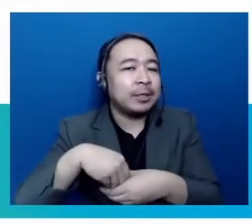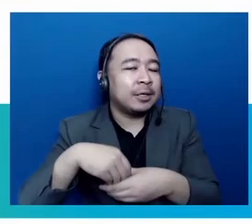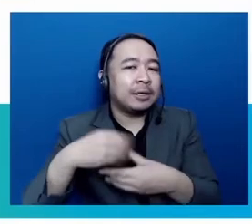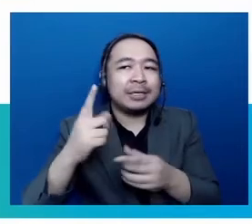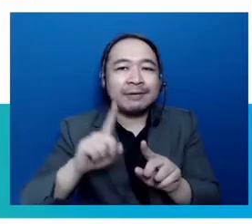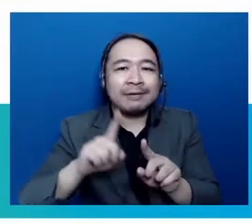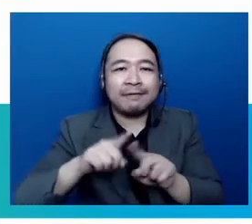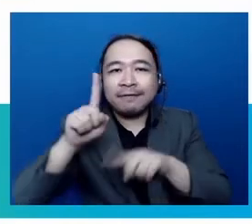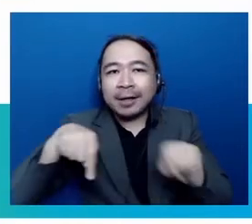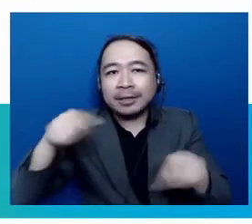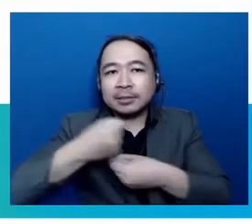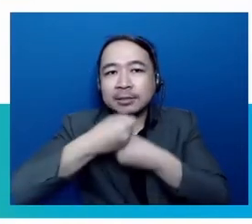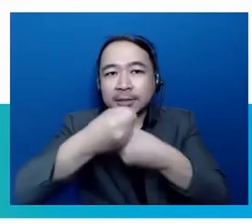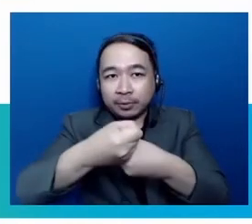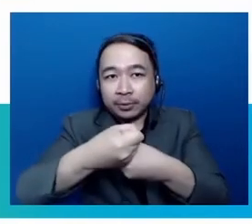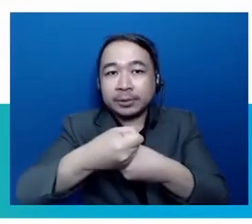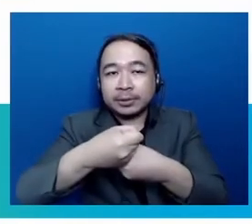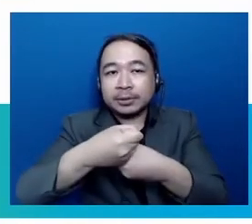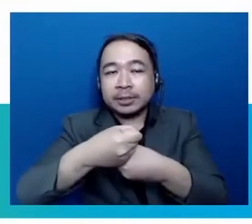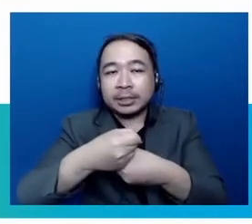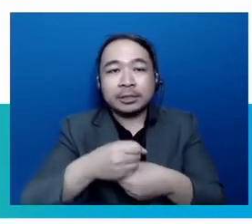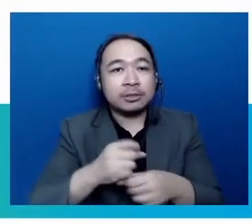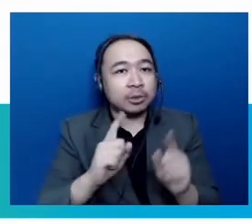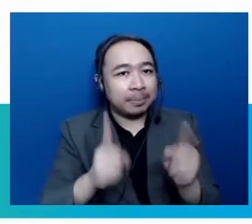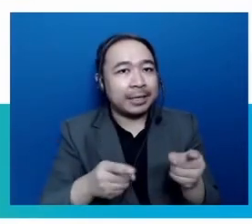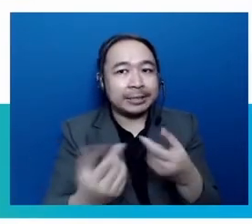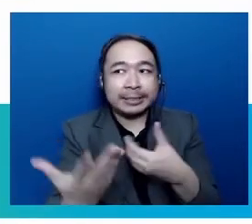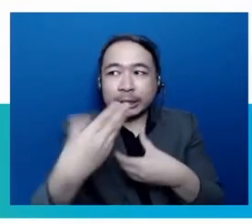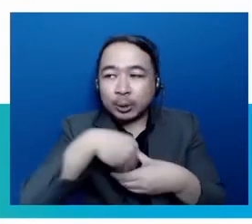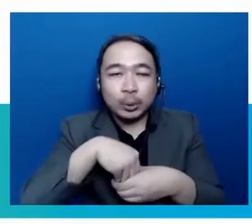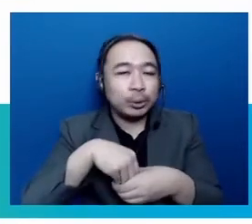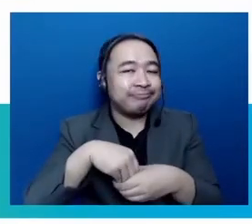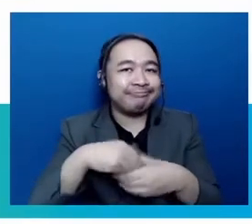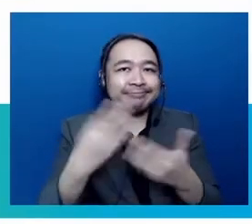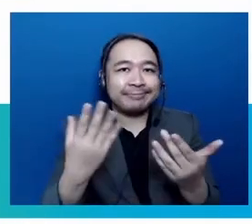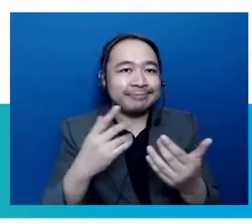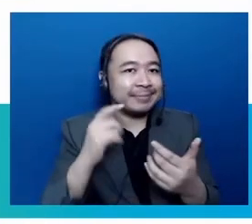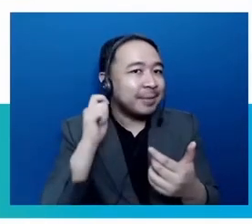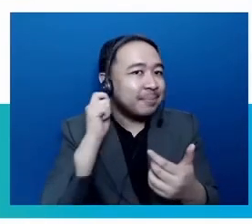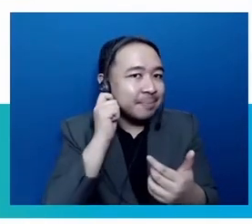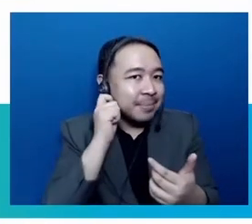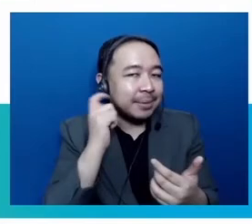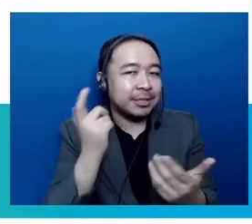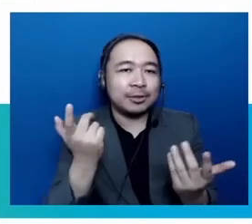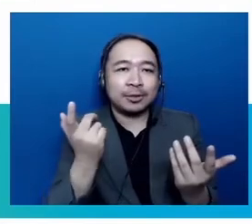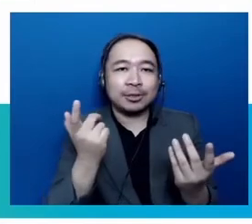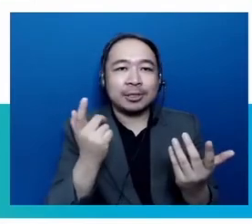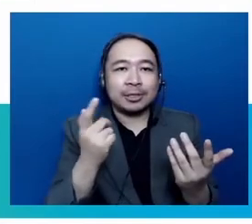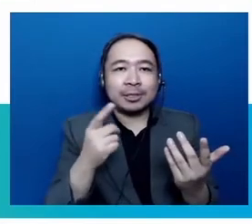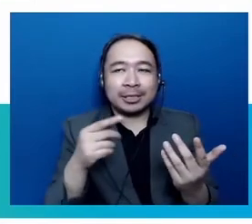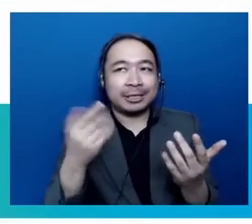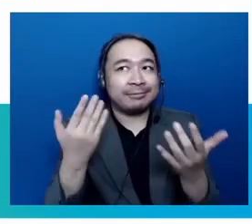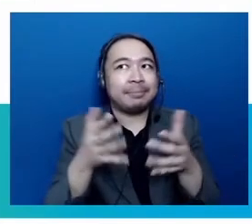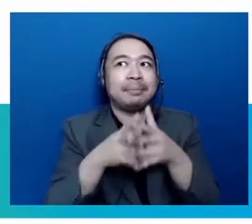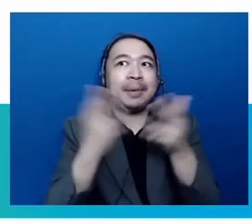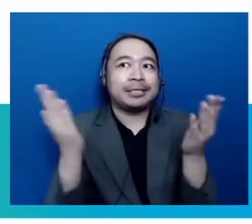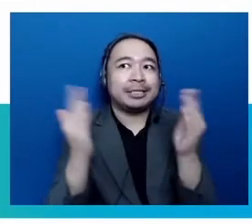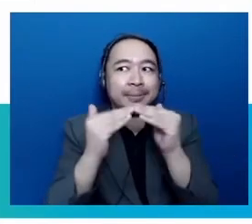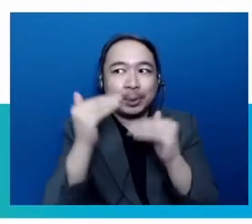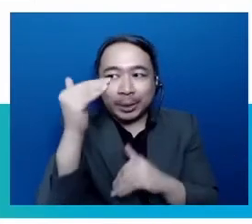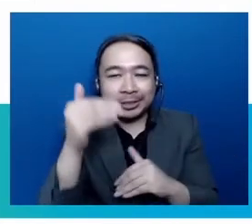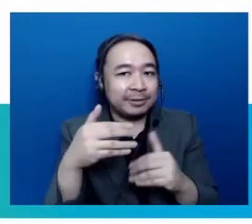that we include gender and, you know, there's this big gender equality and social inclusion